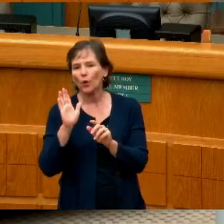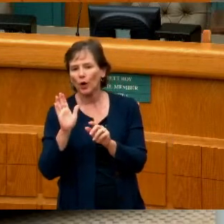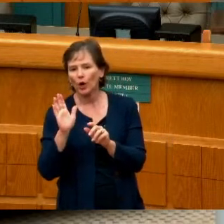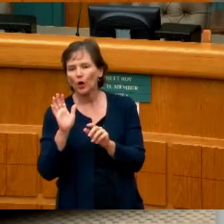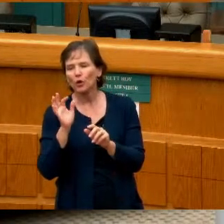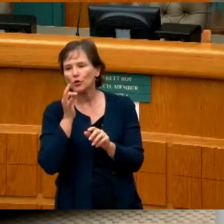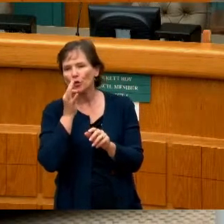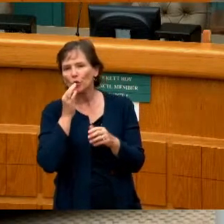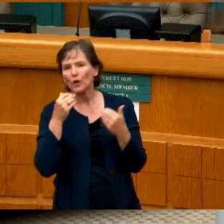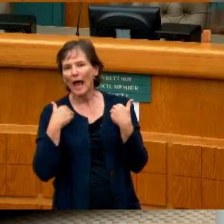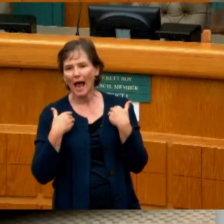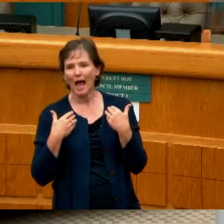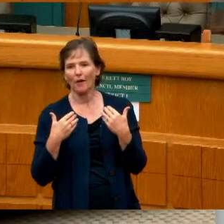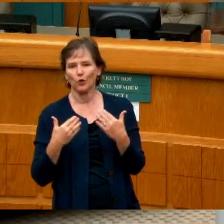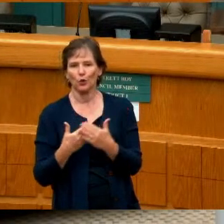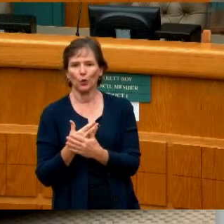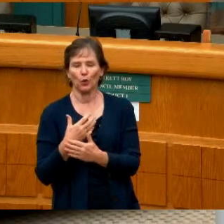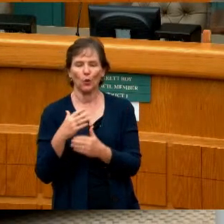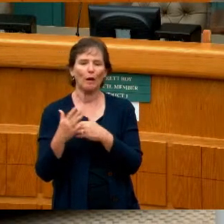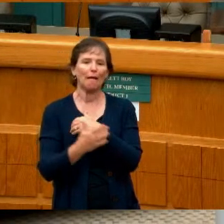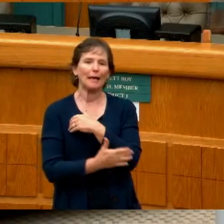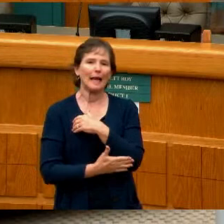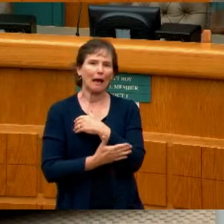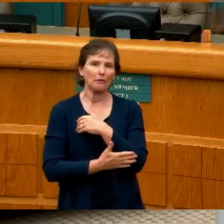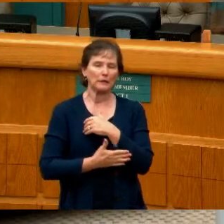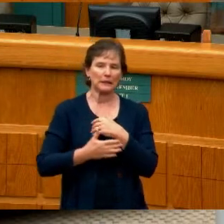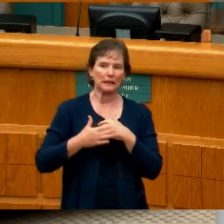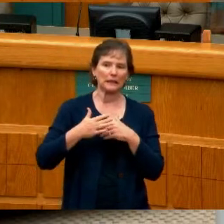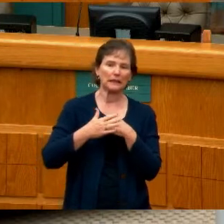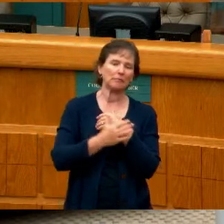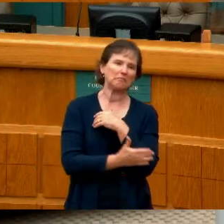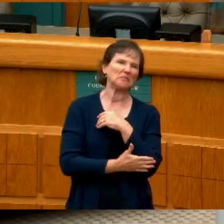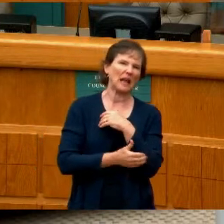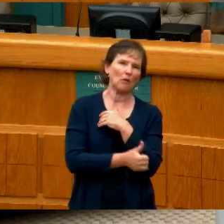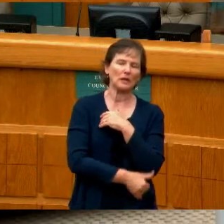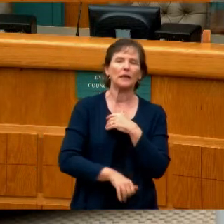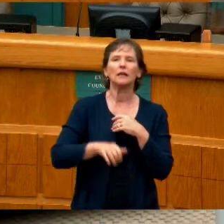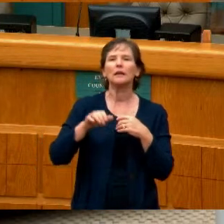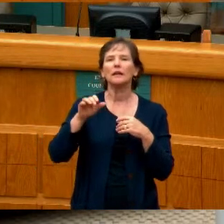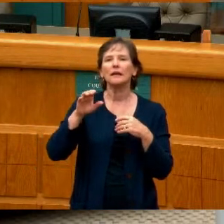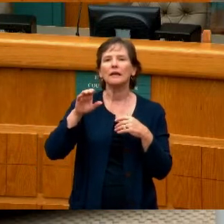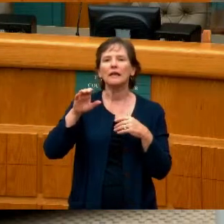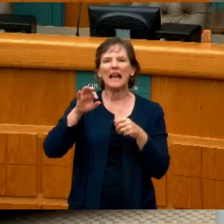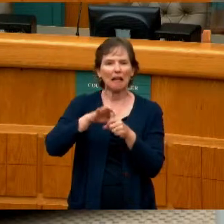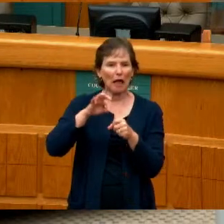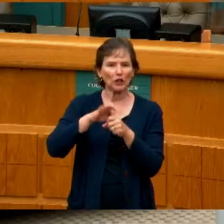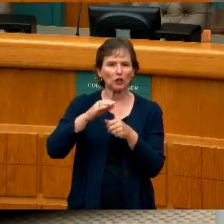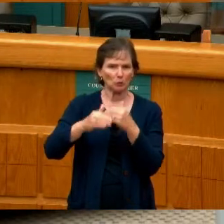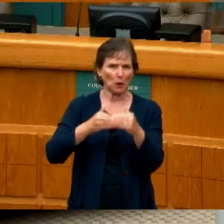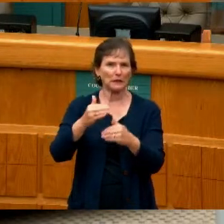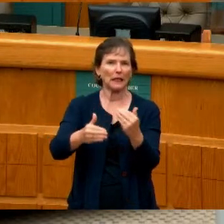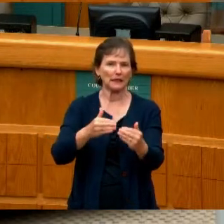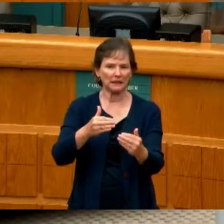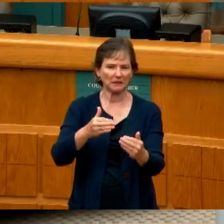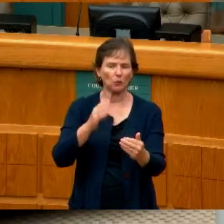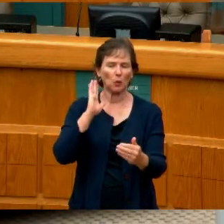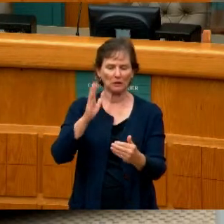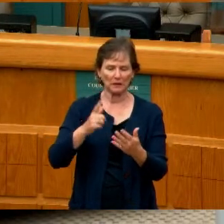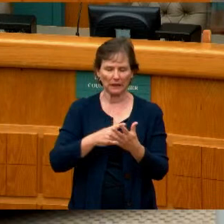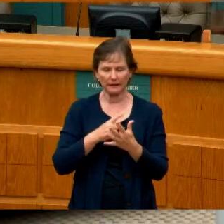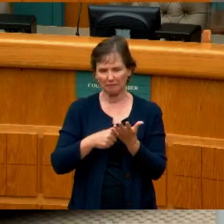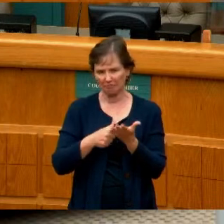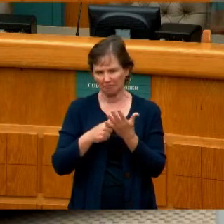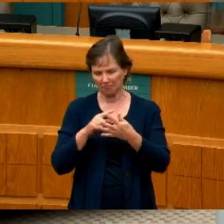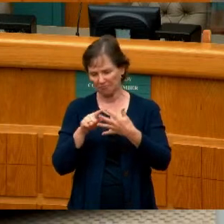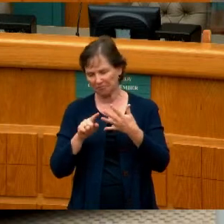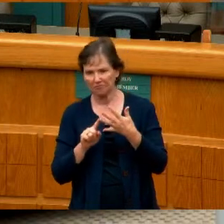I'm going to gear up for another county election process, and so I want to talk to you a little bit